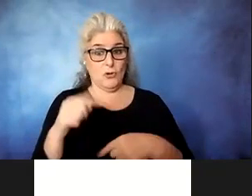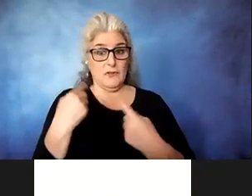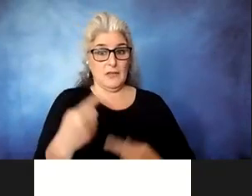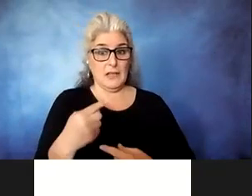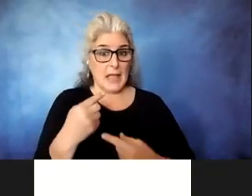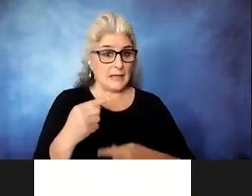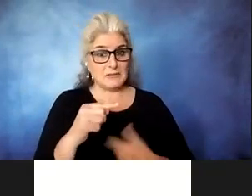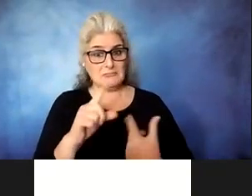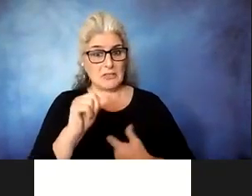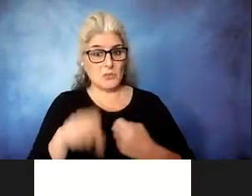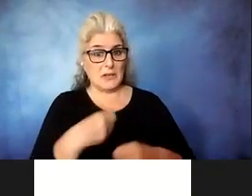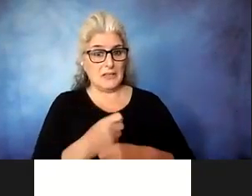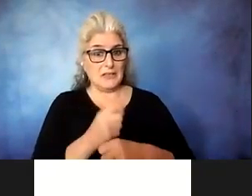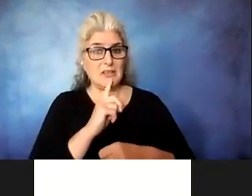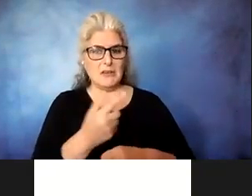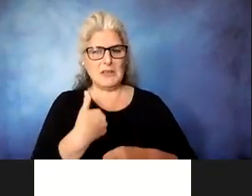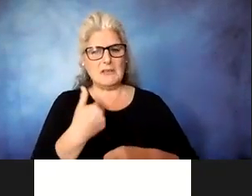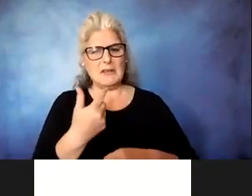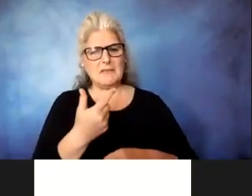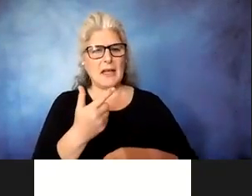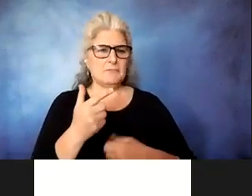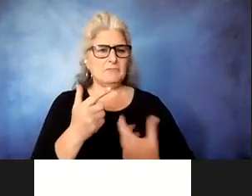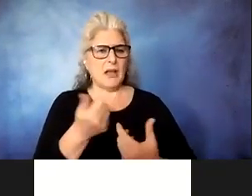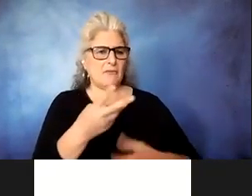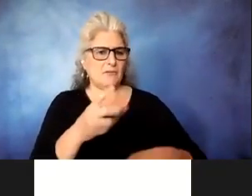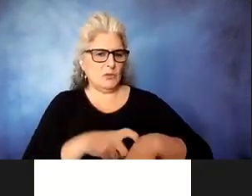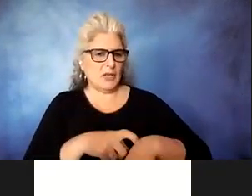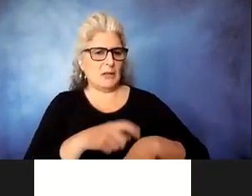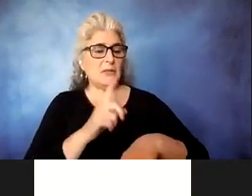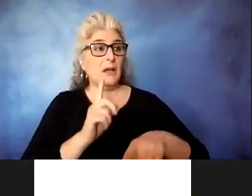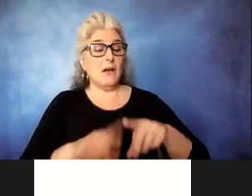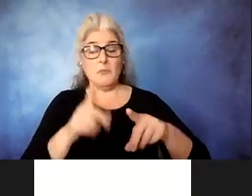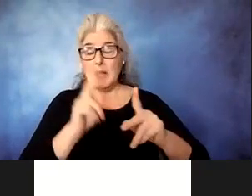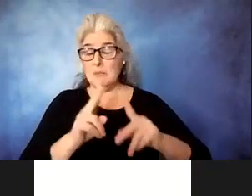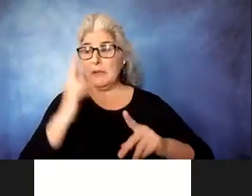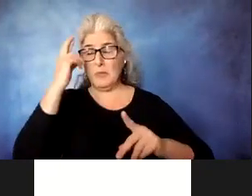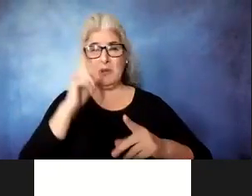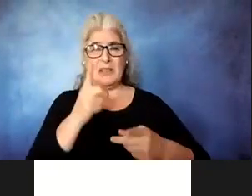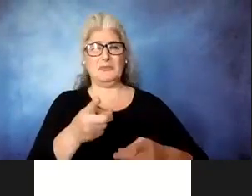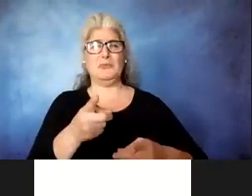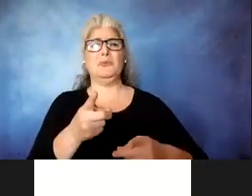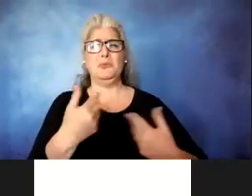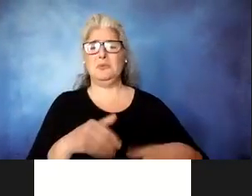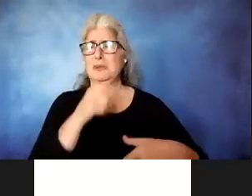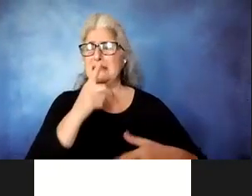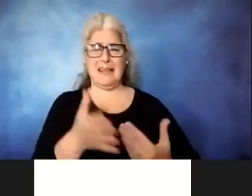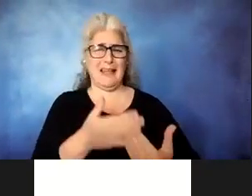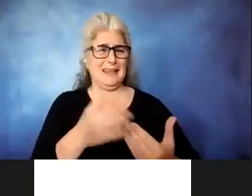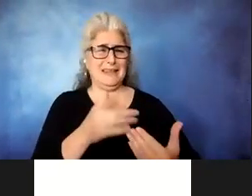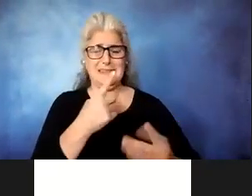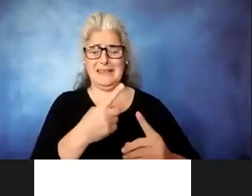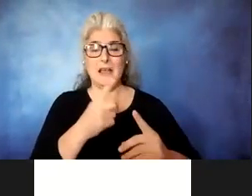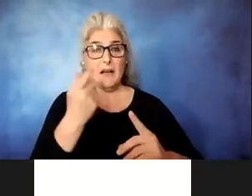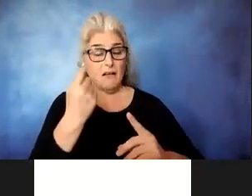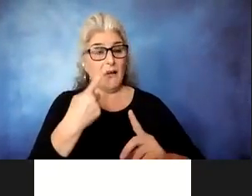that often, but they happened often enough that people realized they were pretty problematic. So they cost about